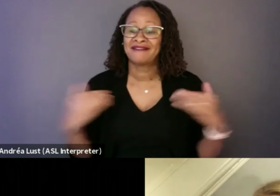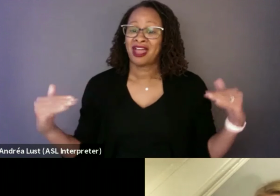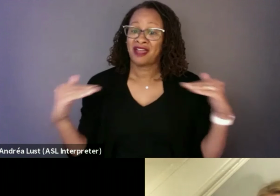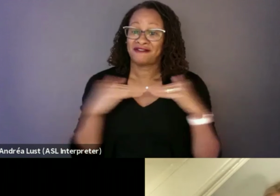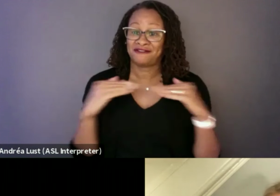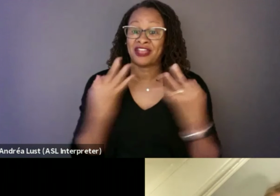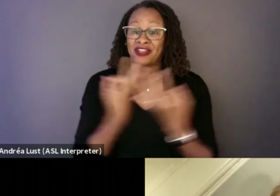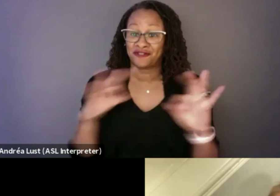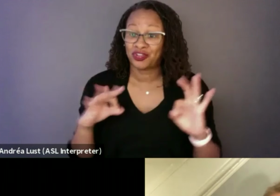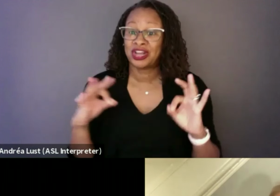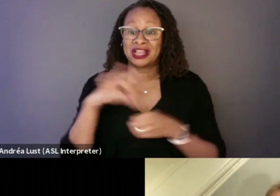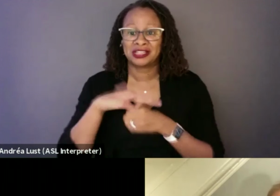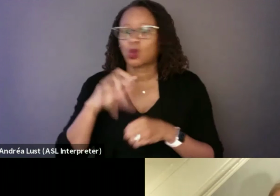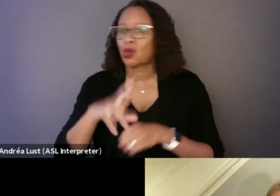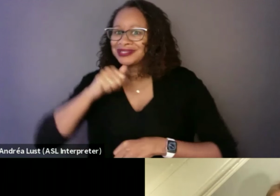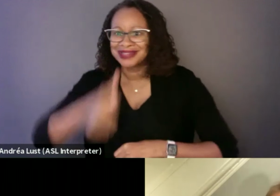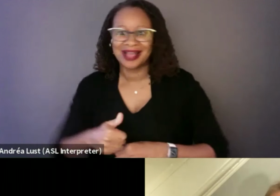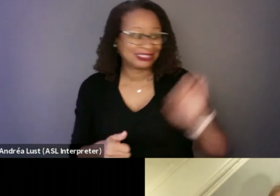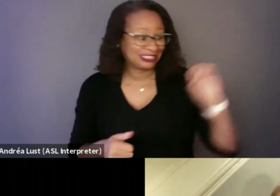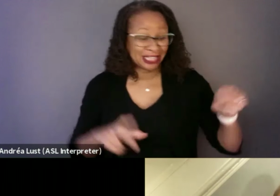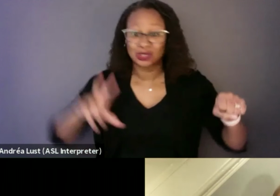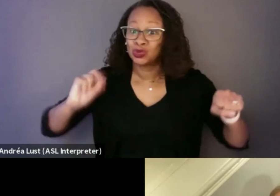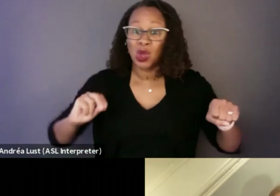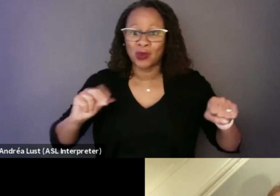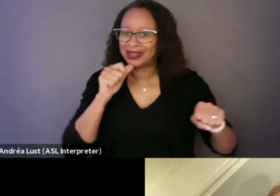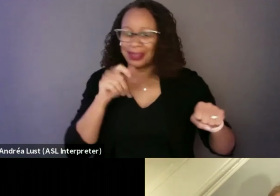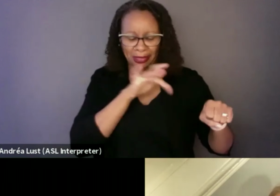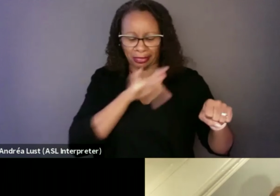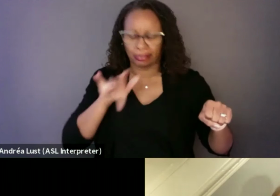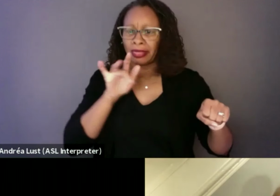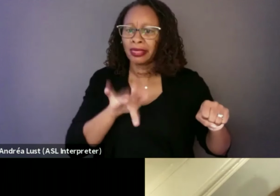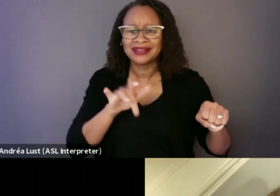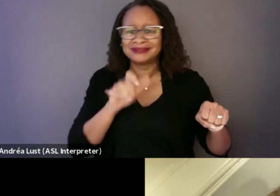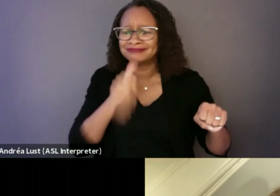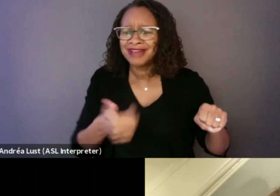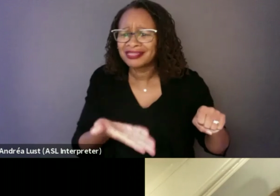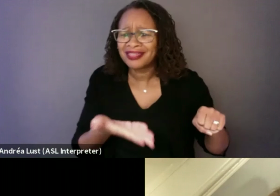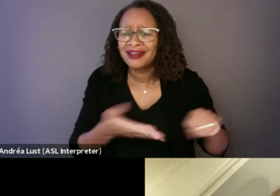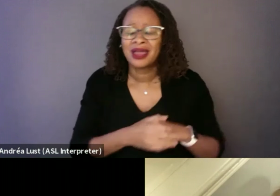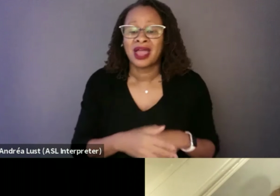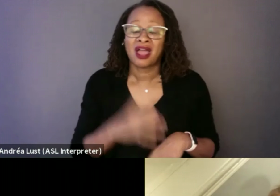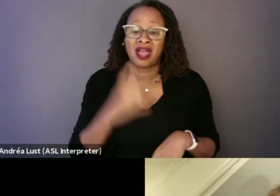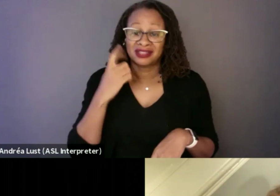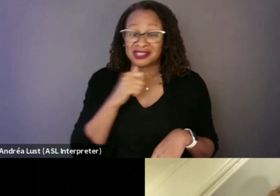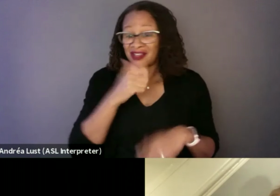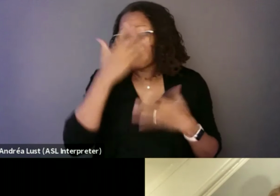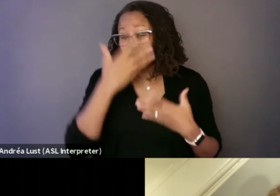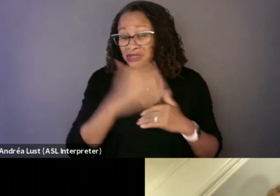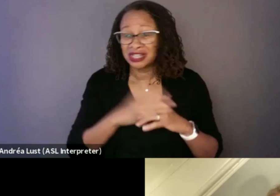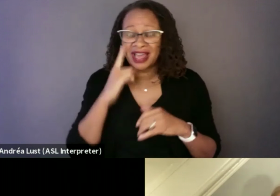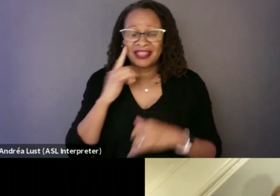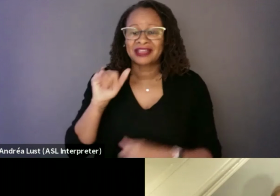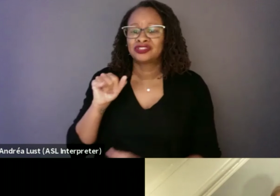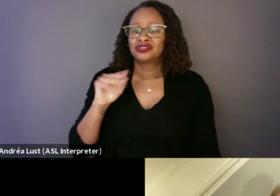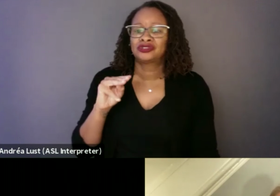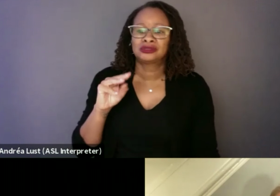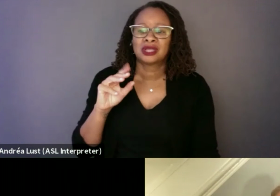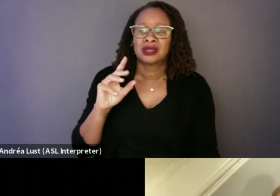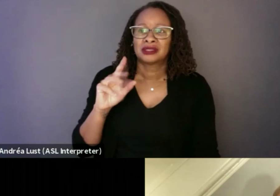free or fair election. It can't be in between. And there is, unfortunately, and I think Chamisa mentions that in the film too, there is